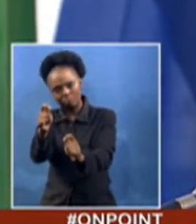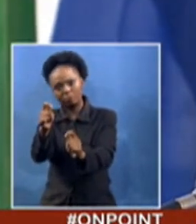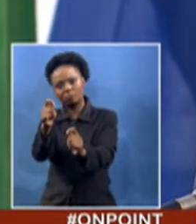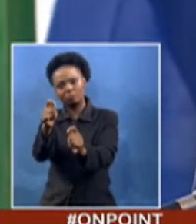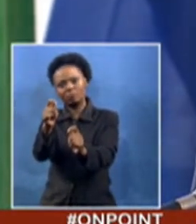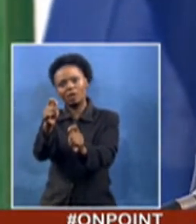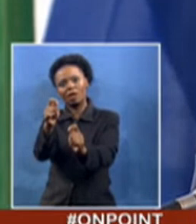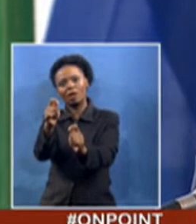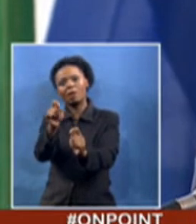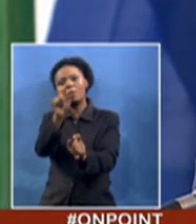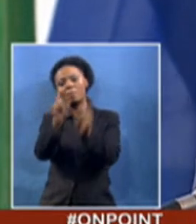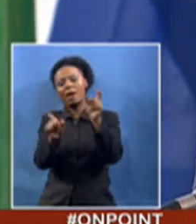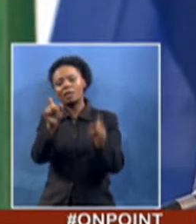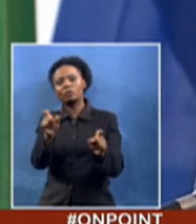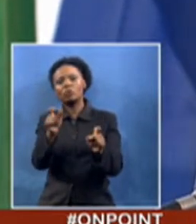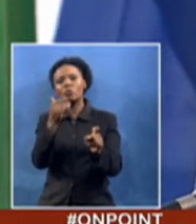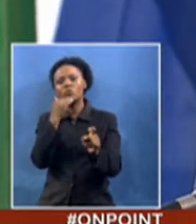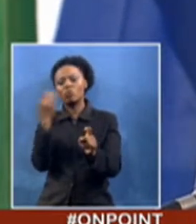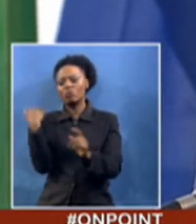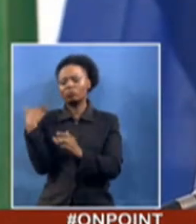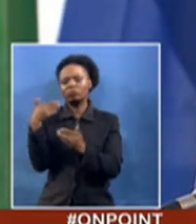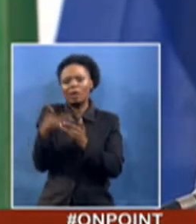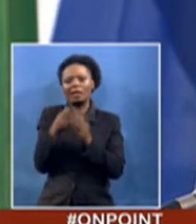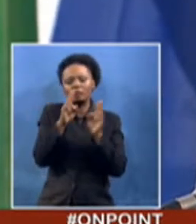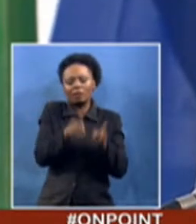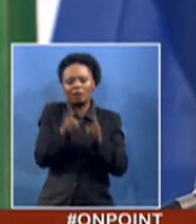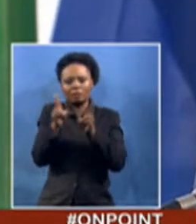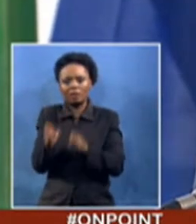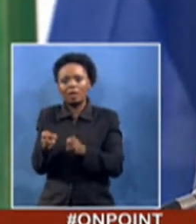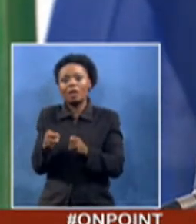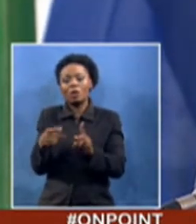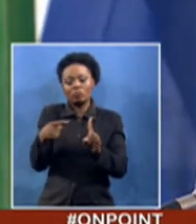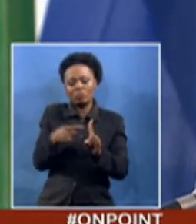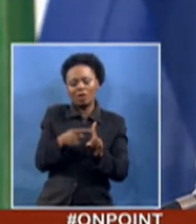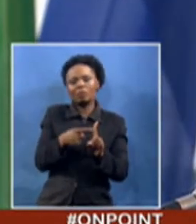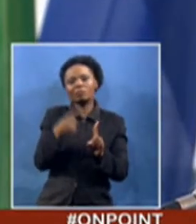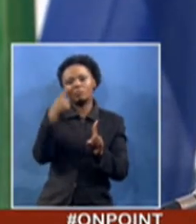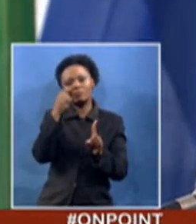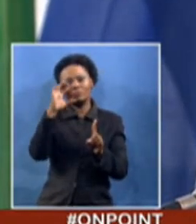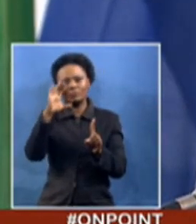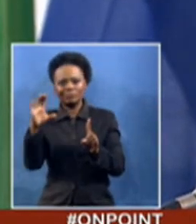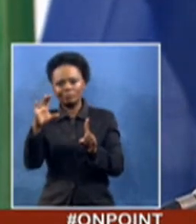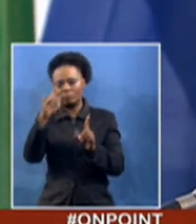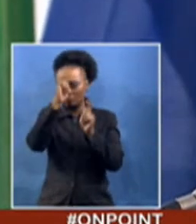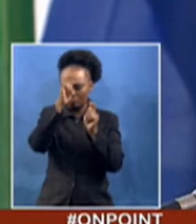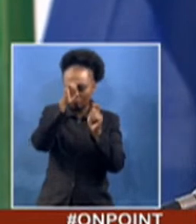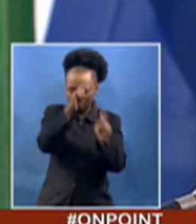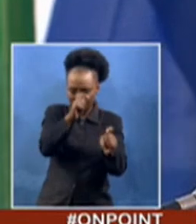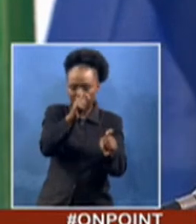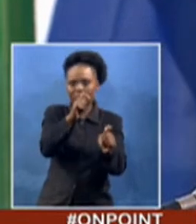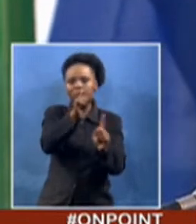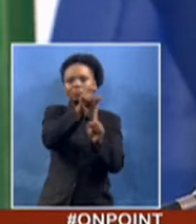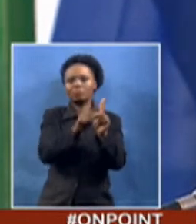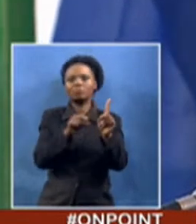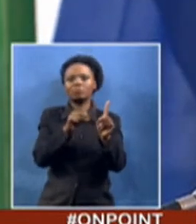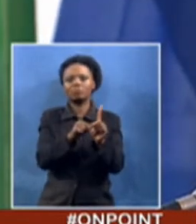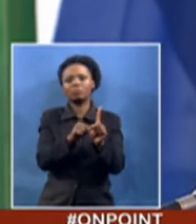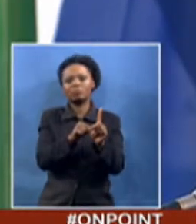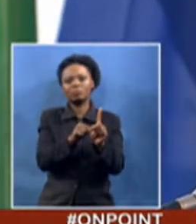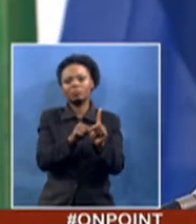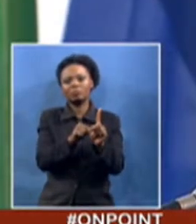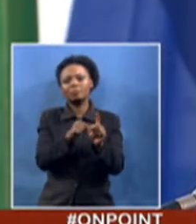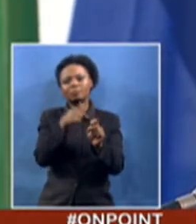heroes. Charlotte Maxeke being one of them, and it's my challenge to the people